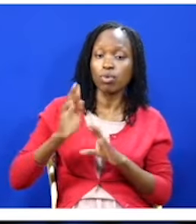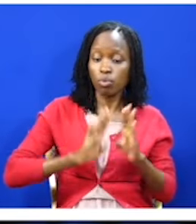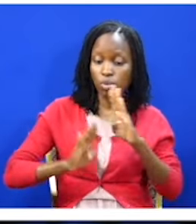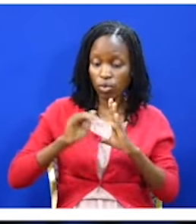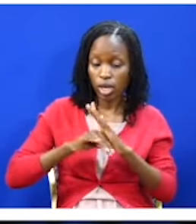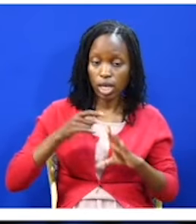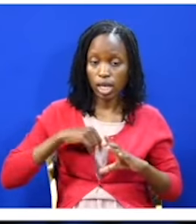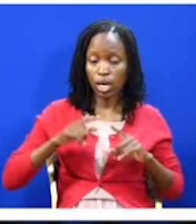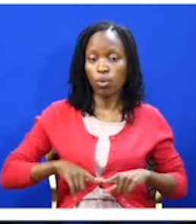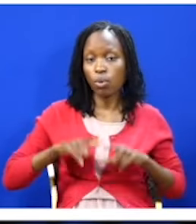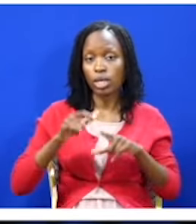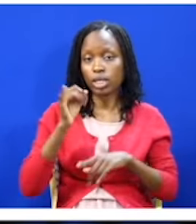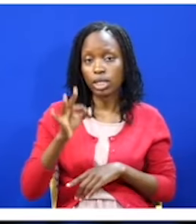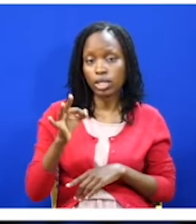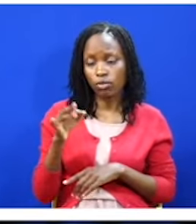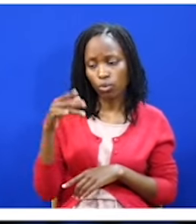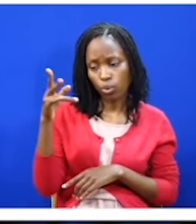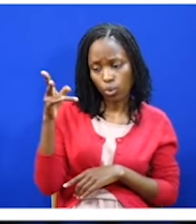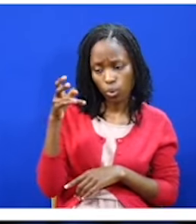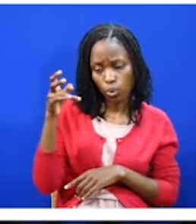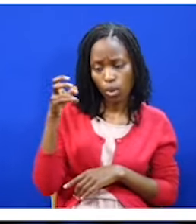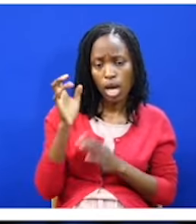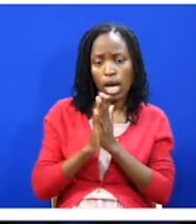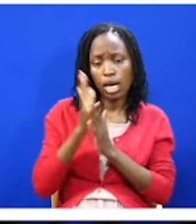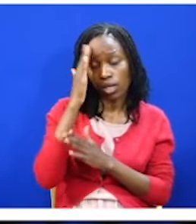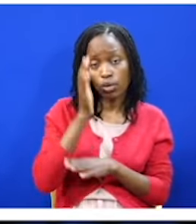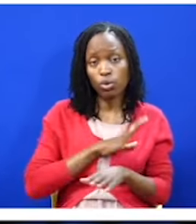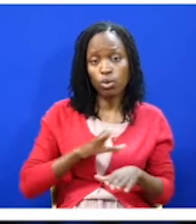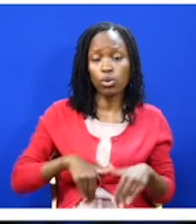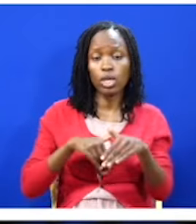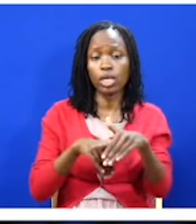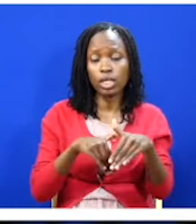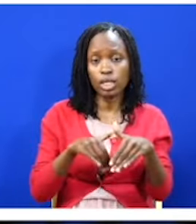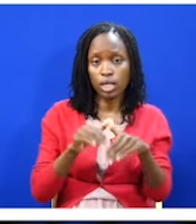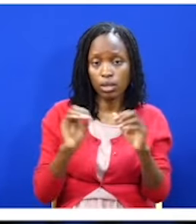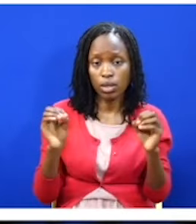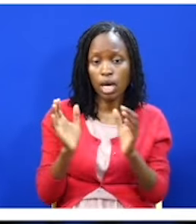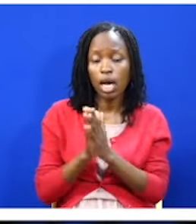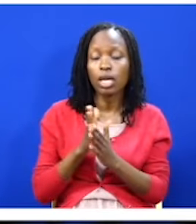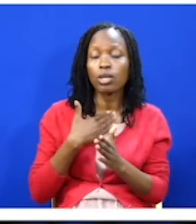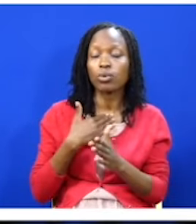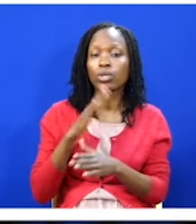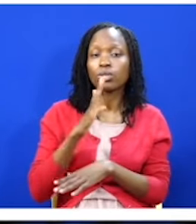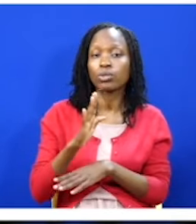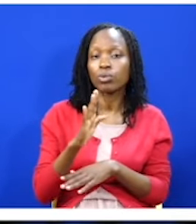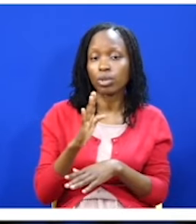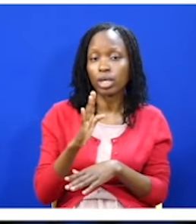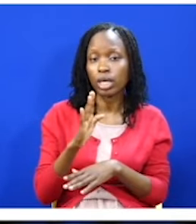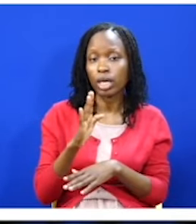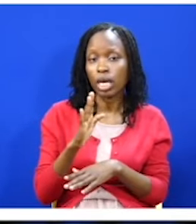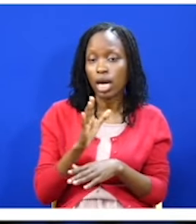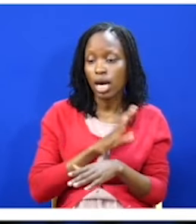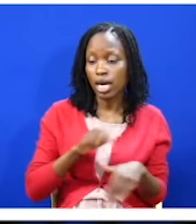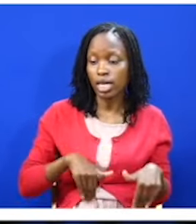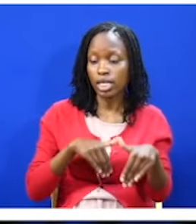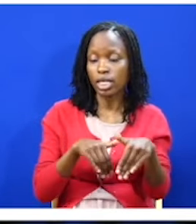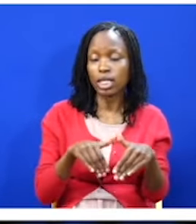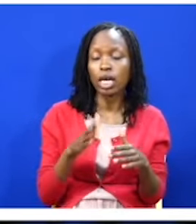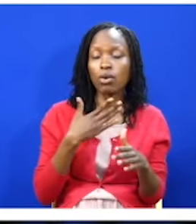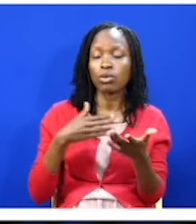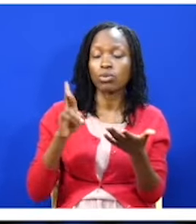life. So if you're listening or watching and you know that you're not a Christian and yet you desire to be, I'd like you to close your eyes with me